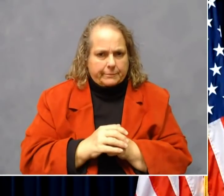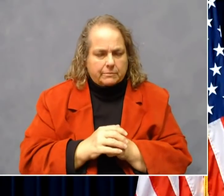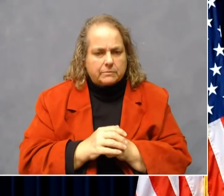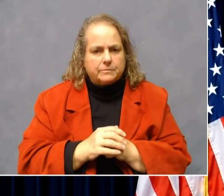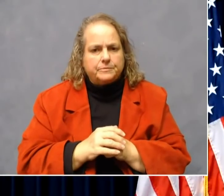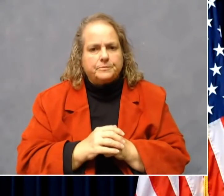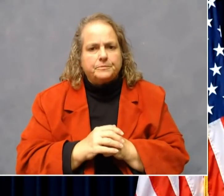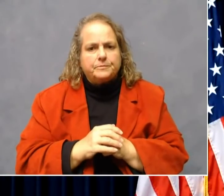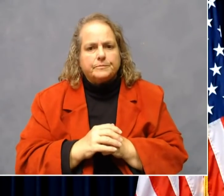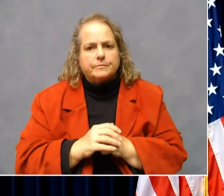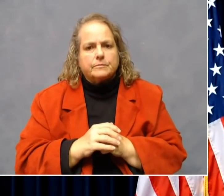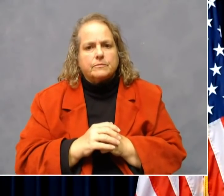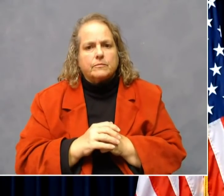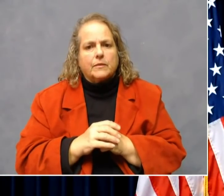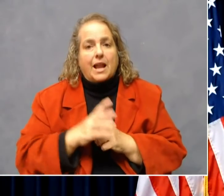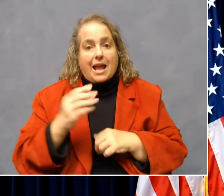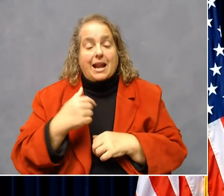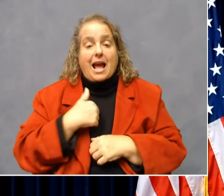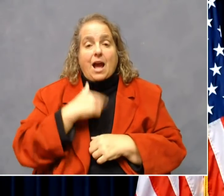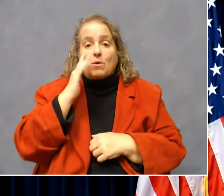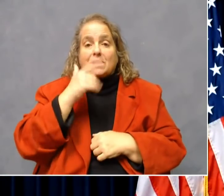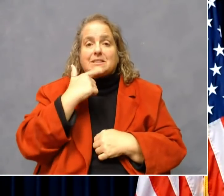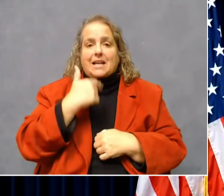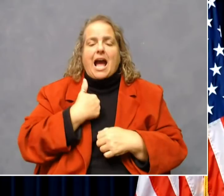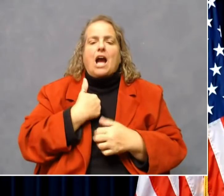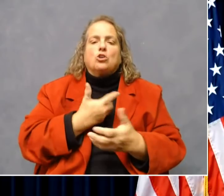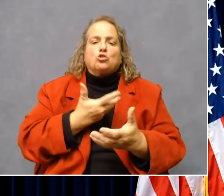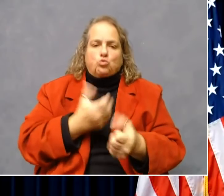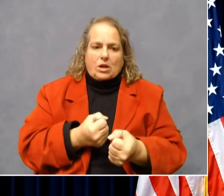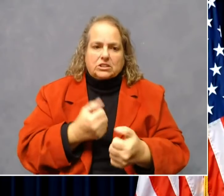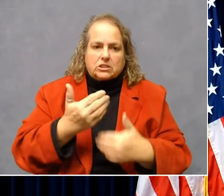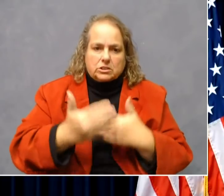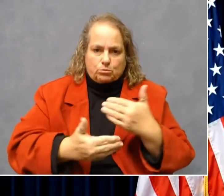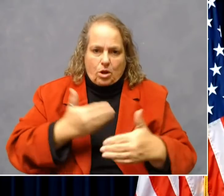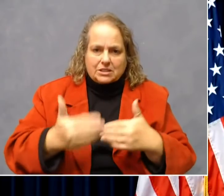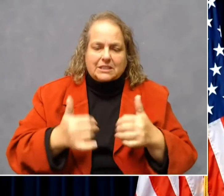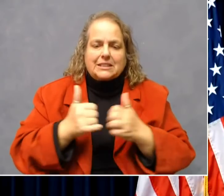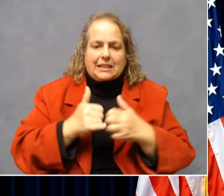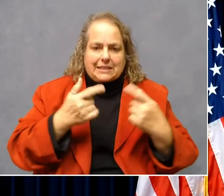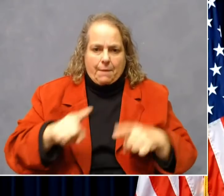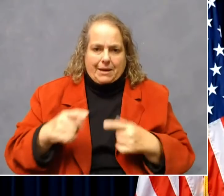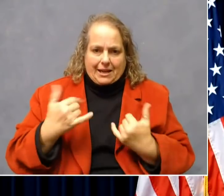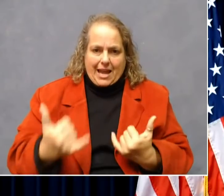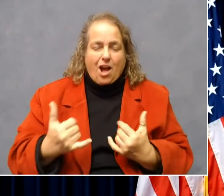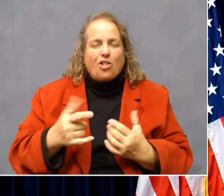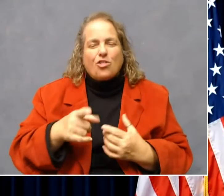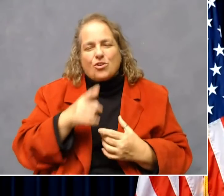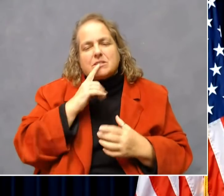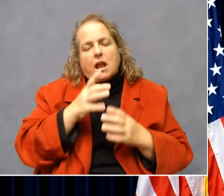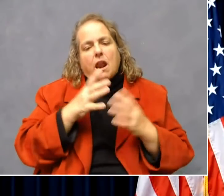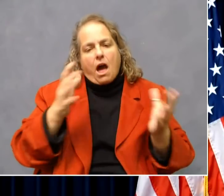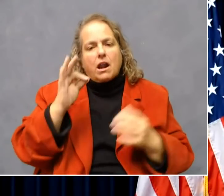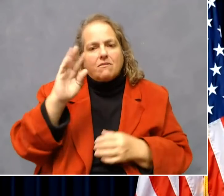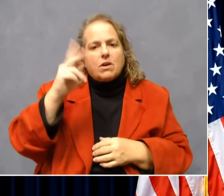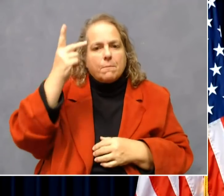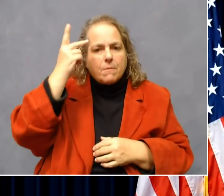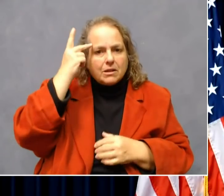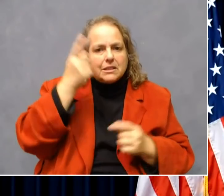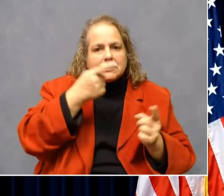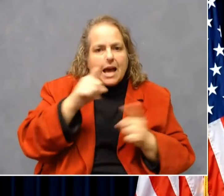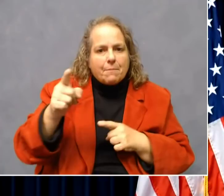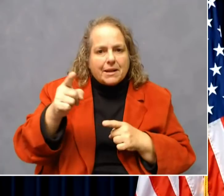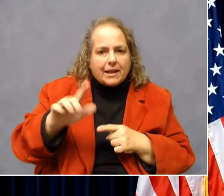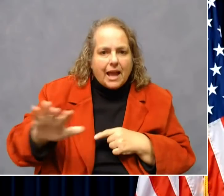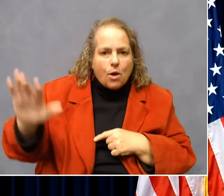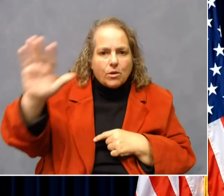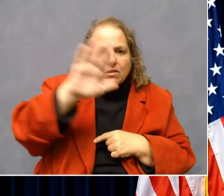And I will say that I trust the process that's going on right now. I know there's a lot of politics going on out there. At